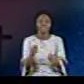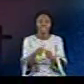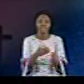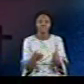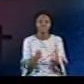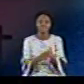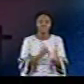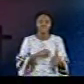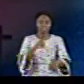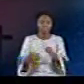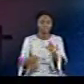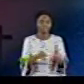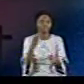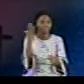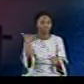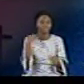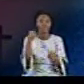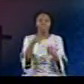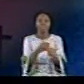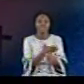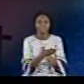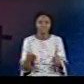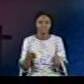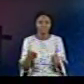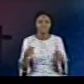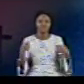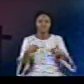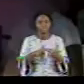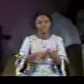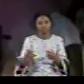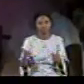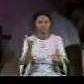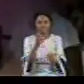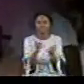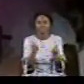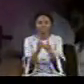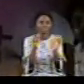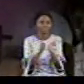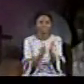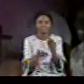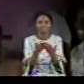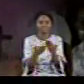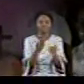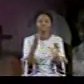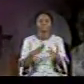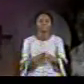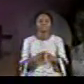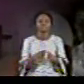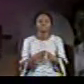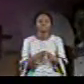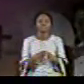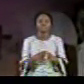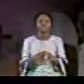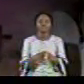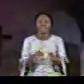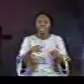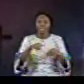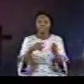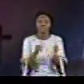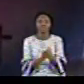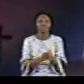disappear just like that church praise the lord about that final amen